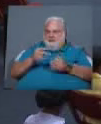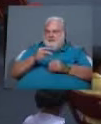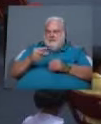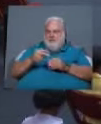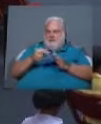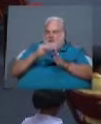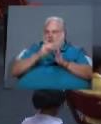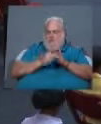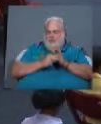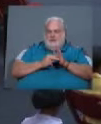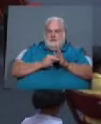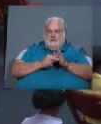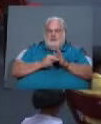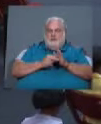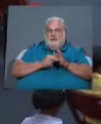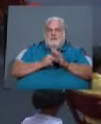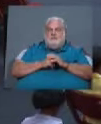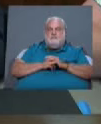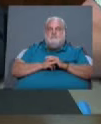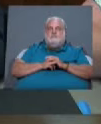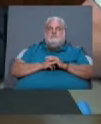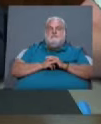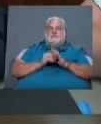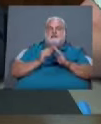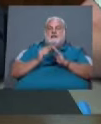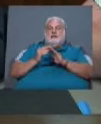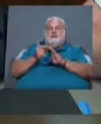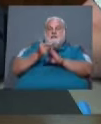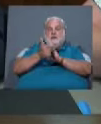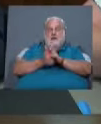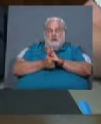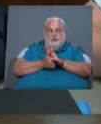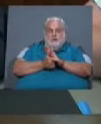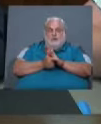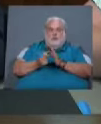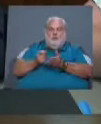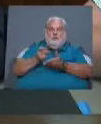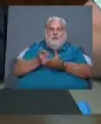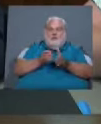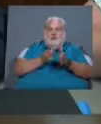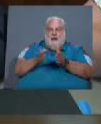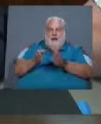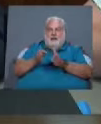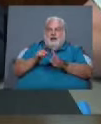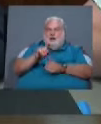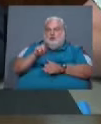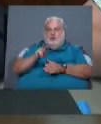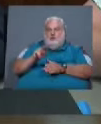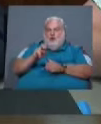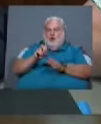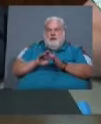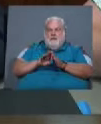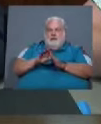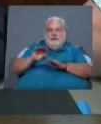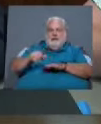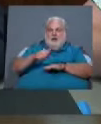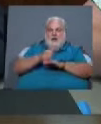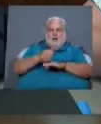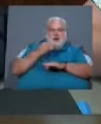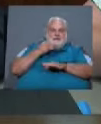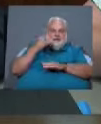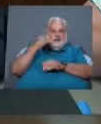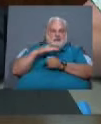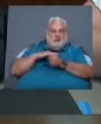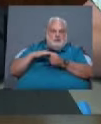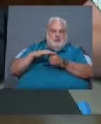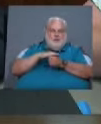motion passes. Madam Clerk, will you read the ordinance? An ordinance to approve a planned zoning development and establish a planned residential